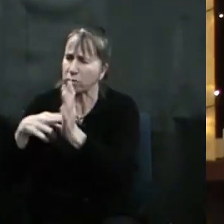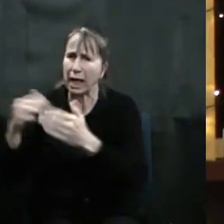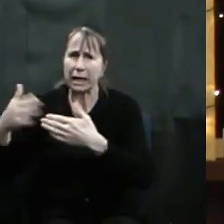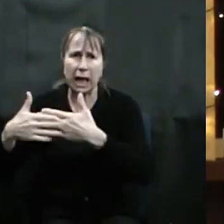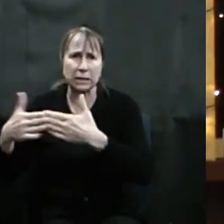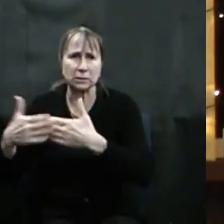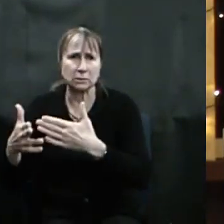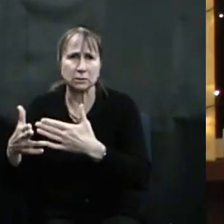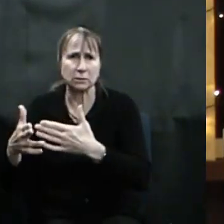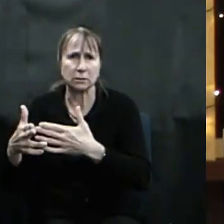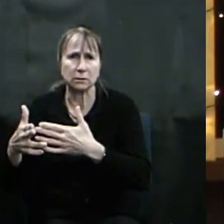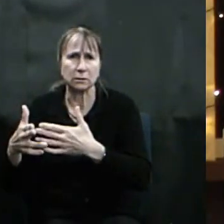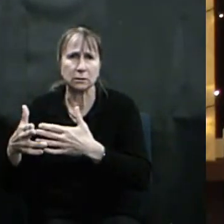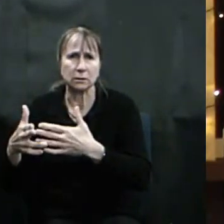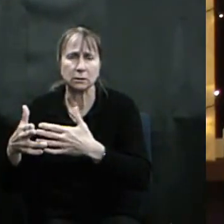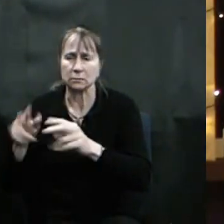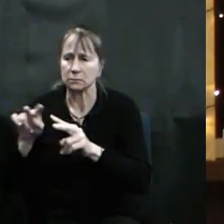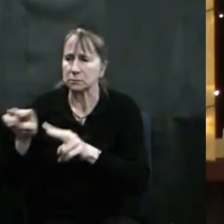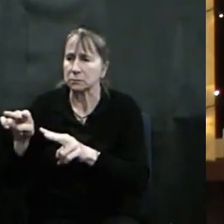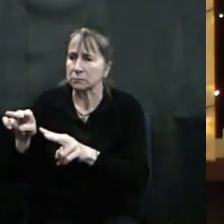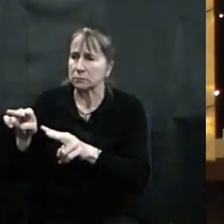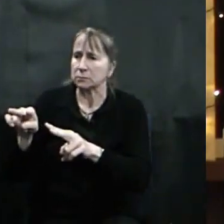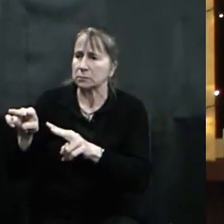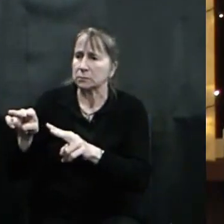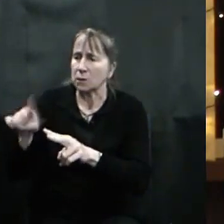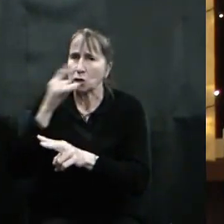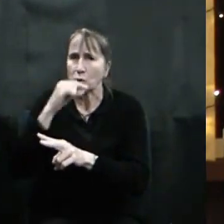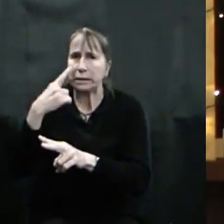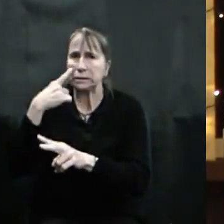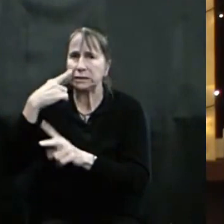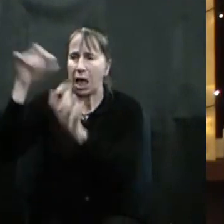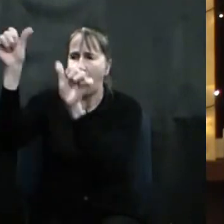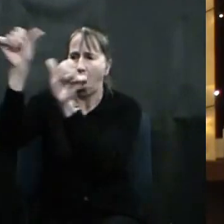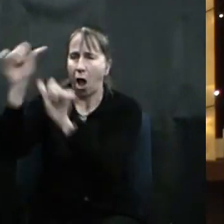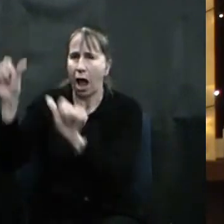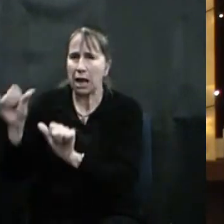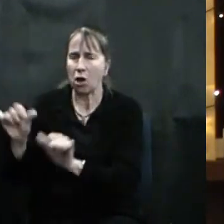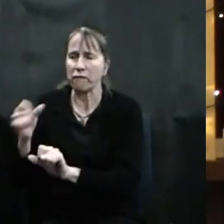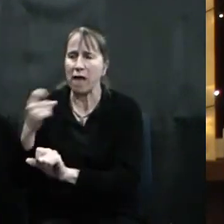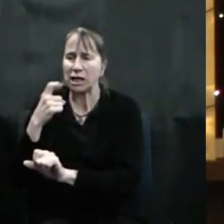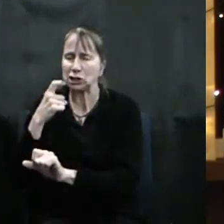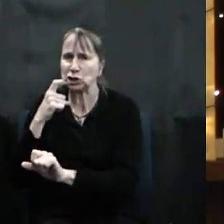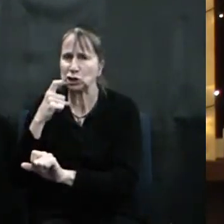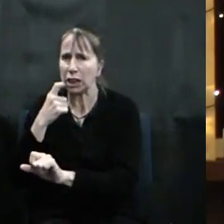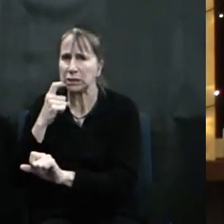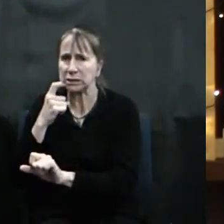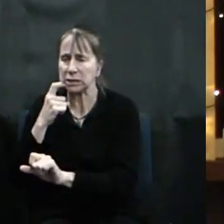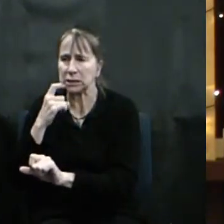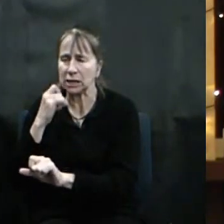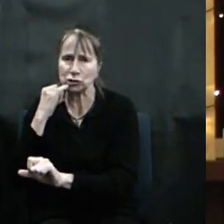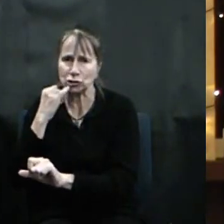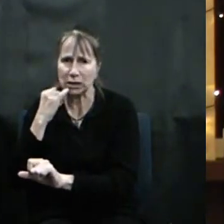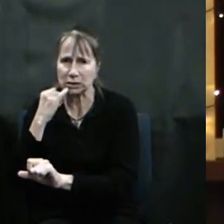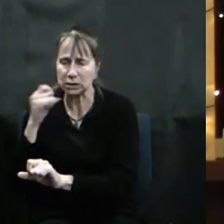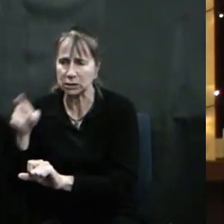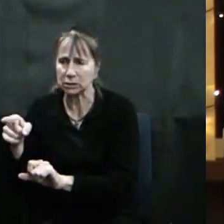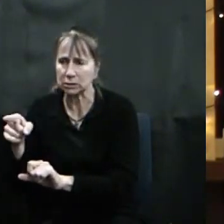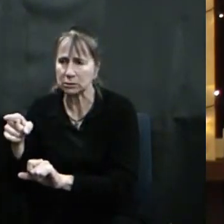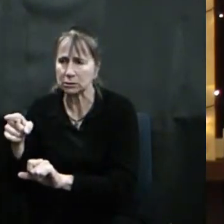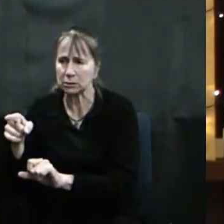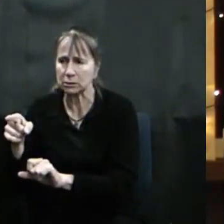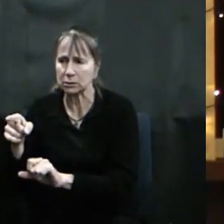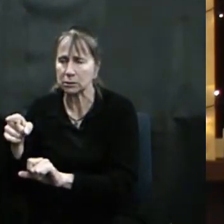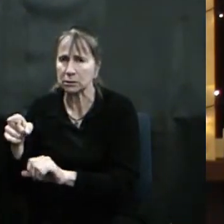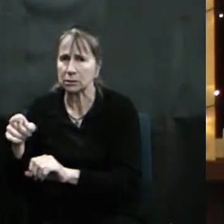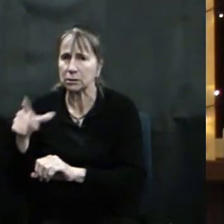where there was the seat of the image of jealousy, which provokes to jealousy. And behold,